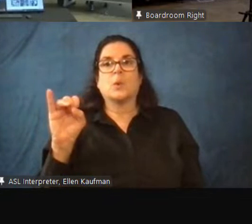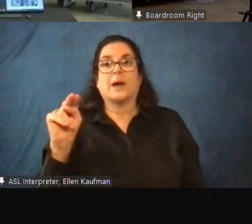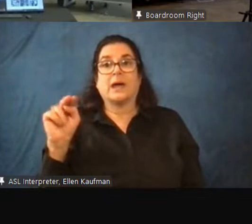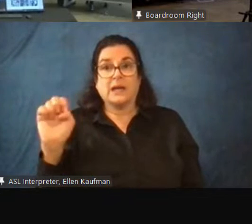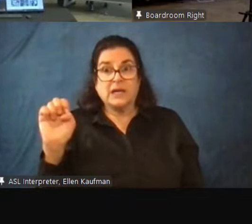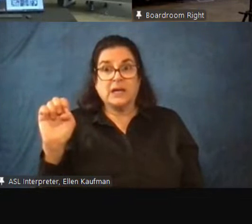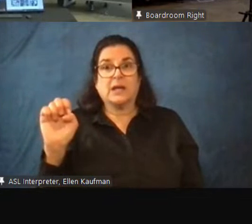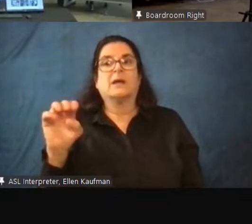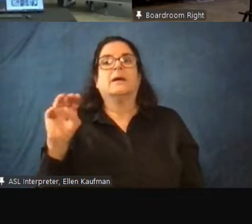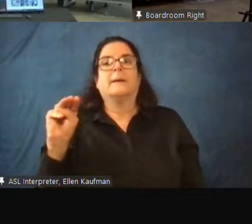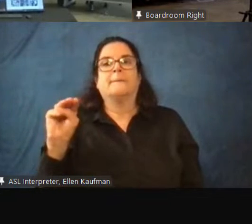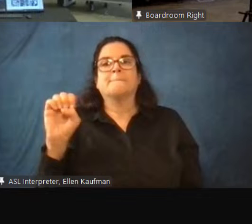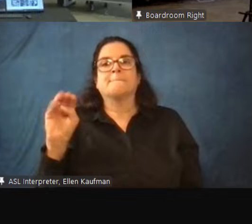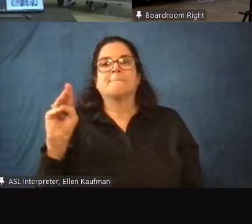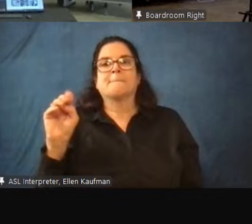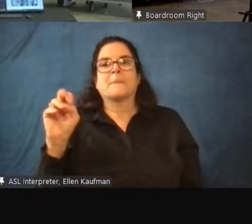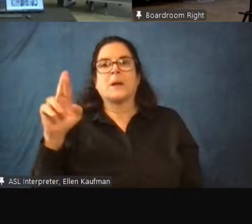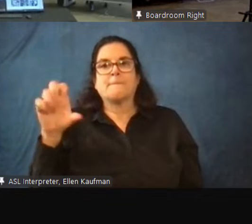Welcome. Thank you.